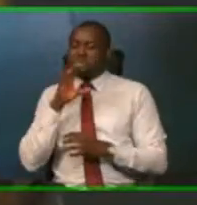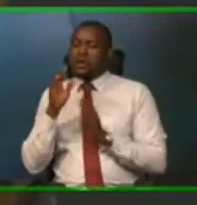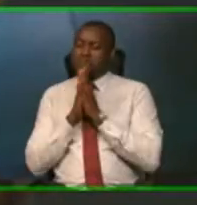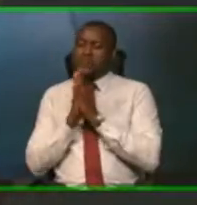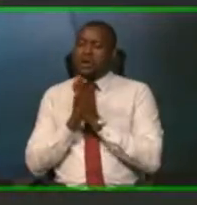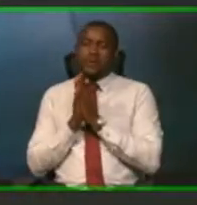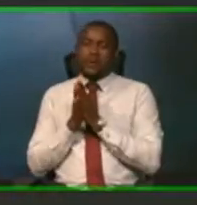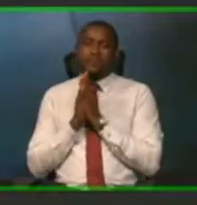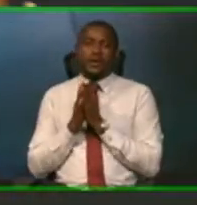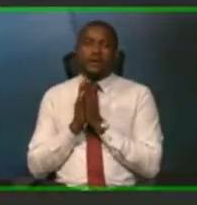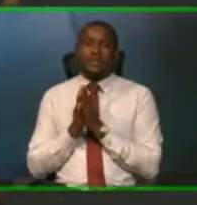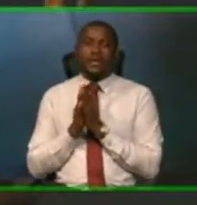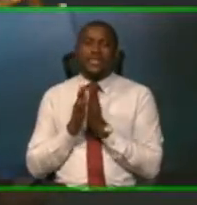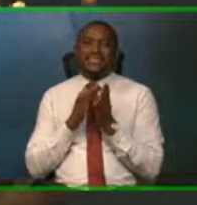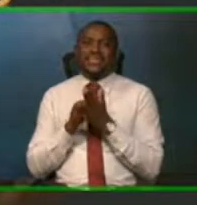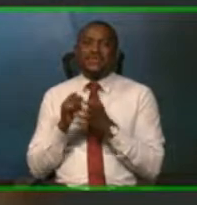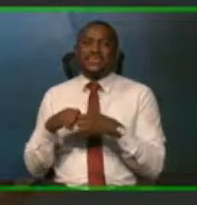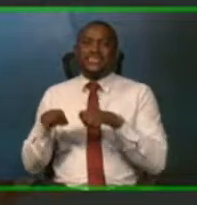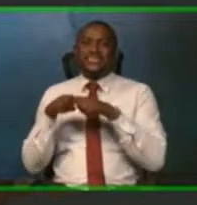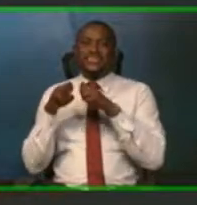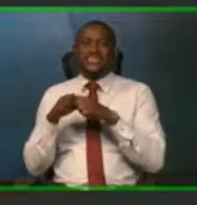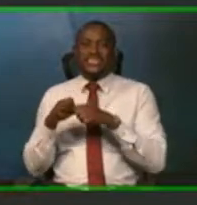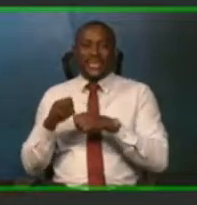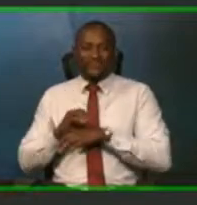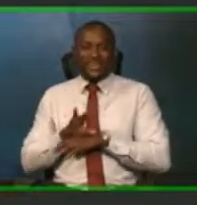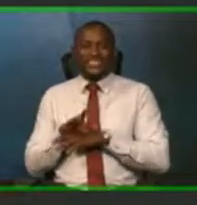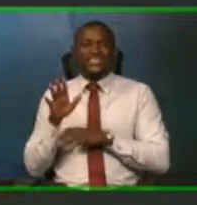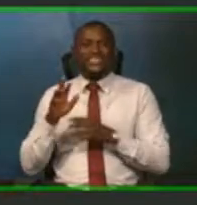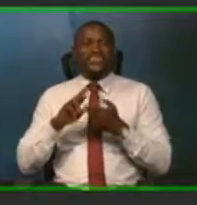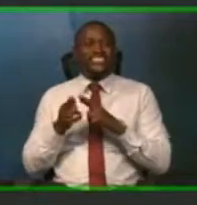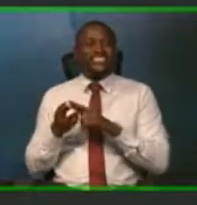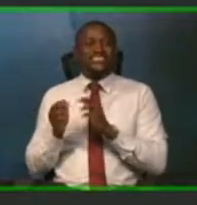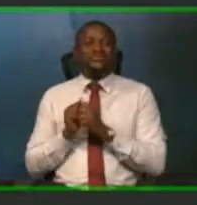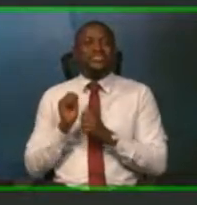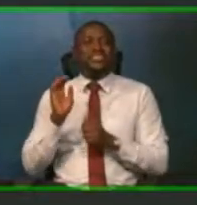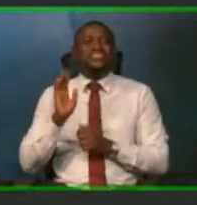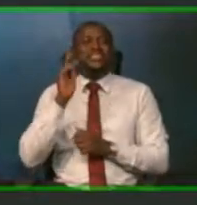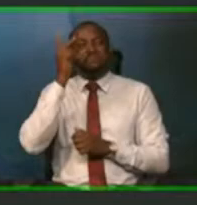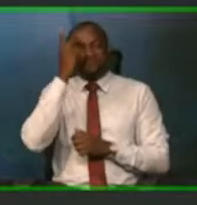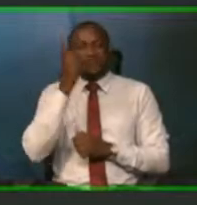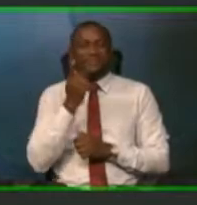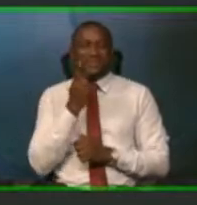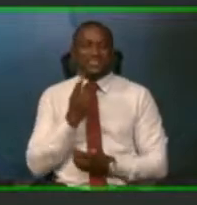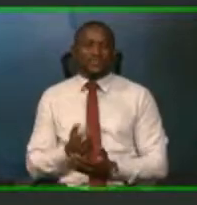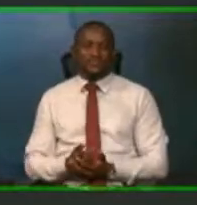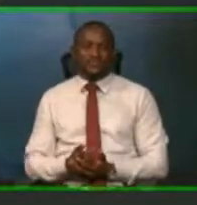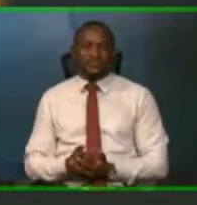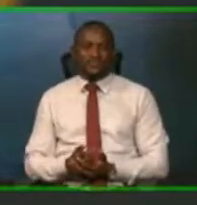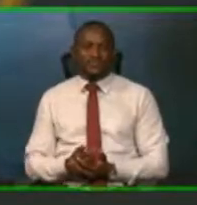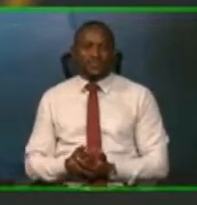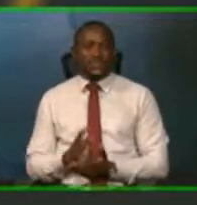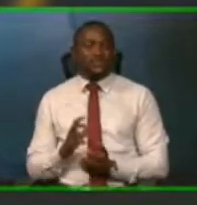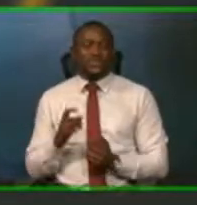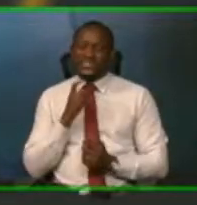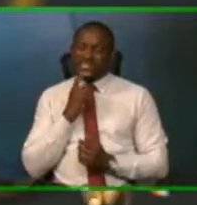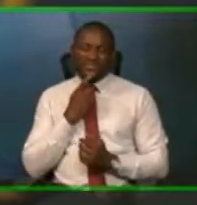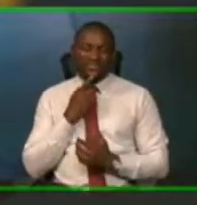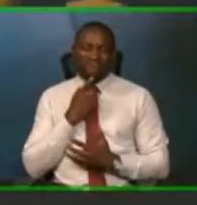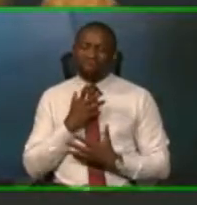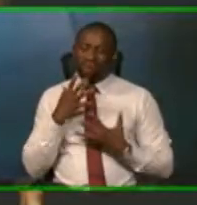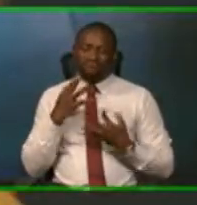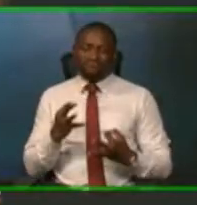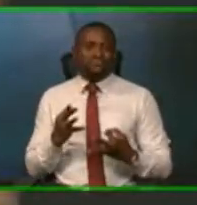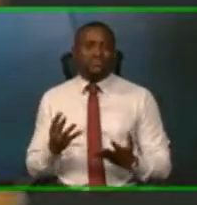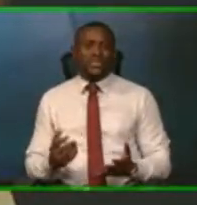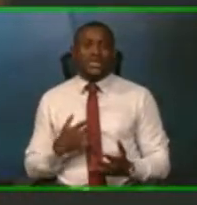he... it was even affecting his relationship with his parents in the flesh. He was that determined, and he called that